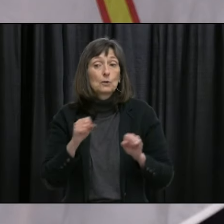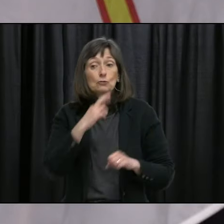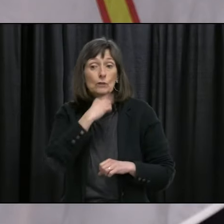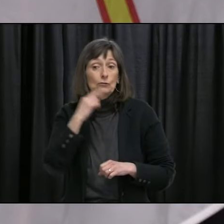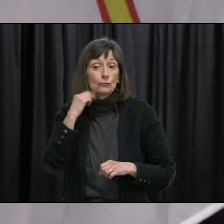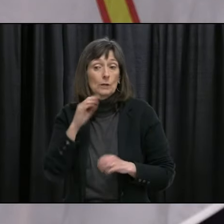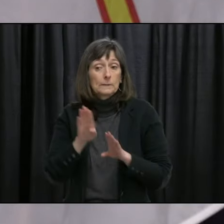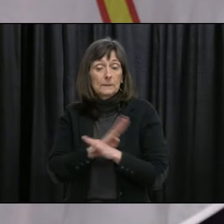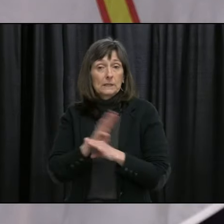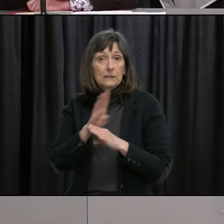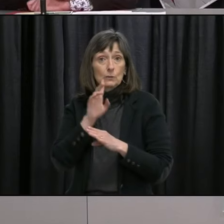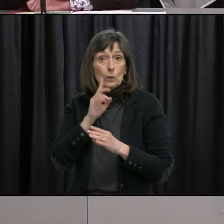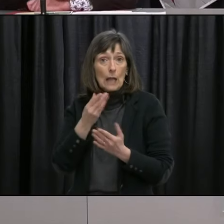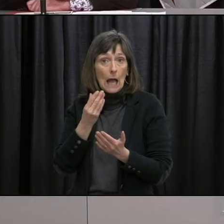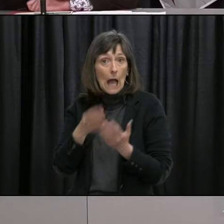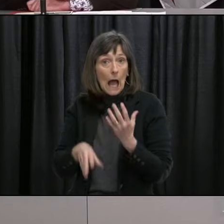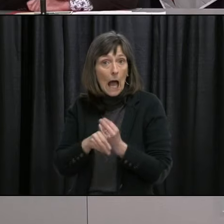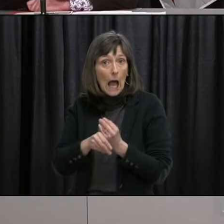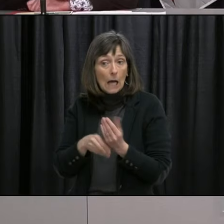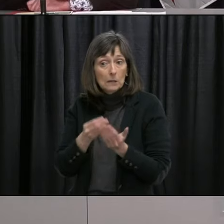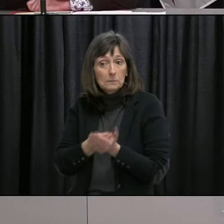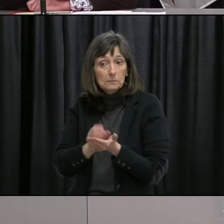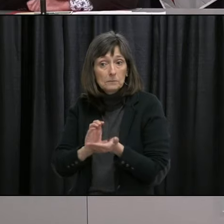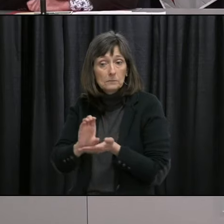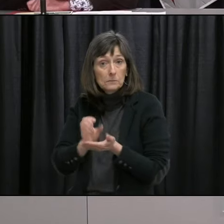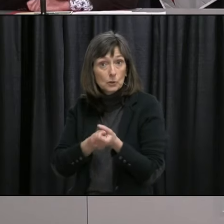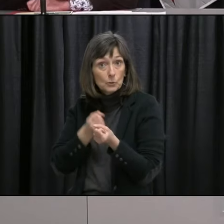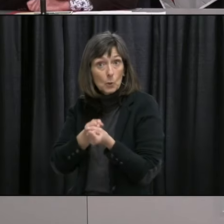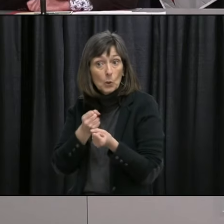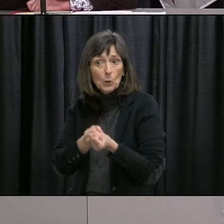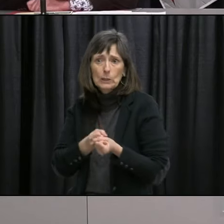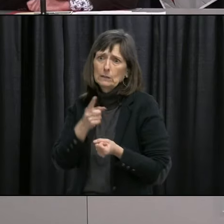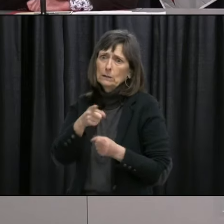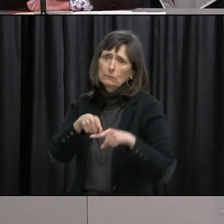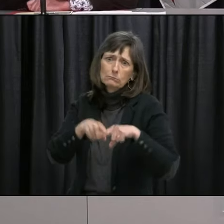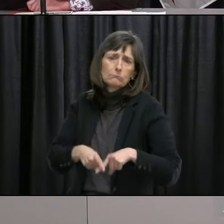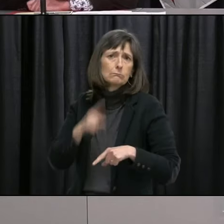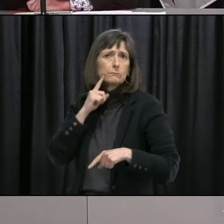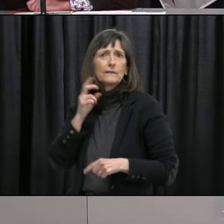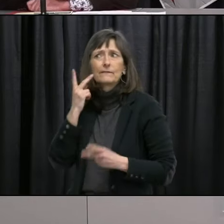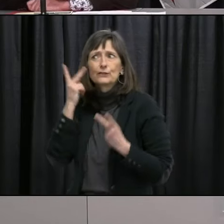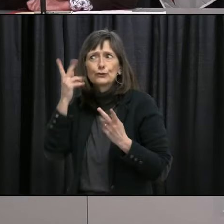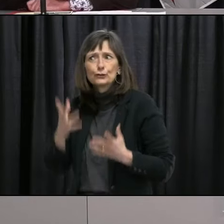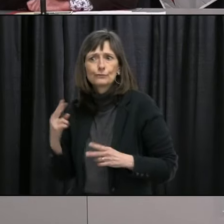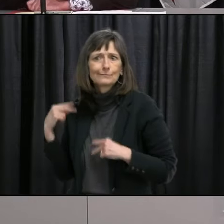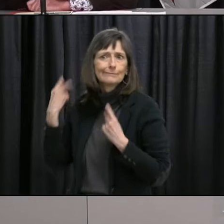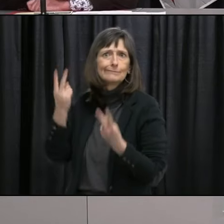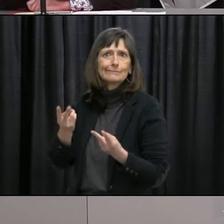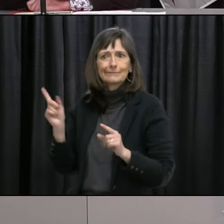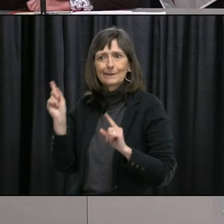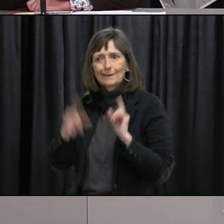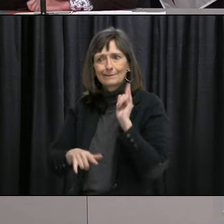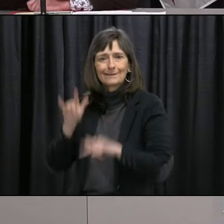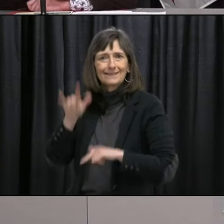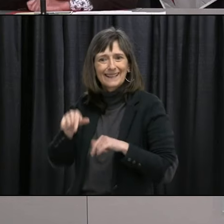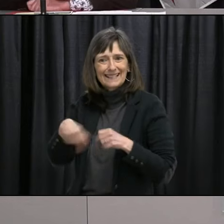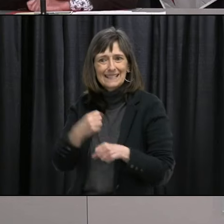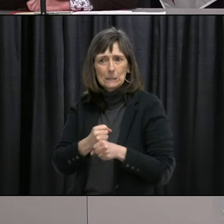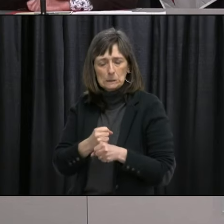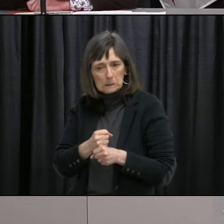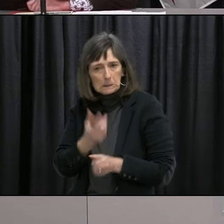It's moving into the summer season, and they heavily rely on tourists, which they may lose this year.